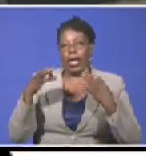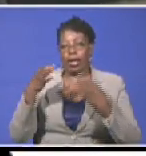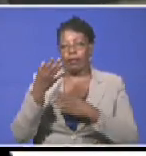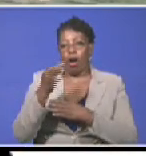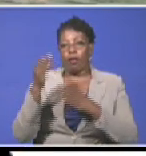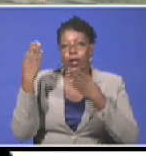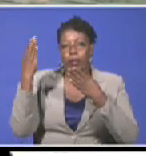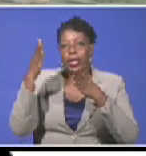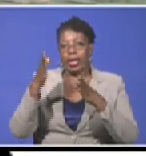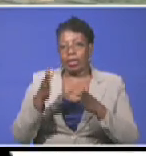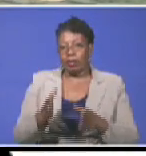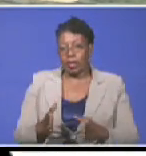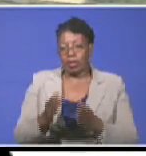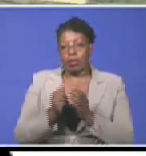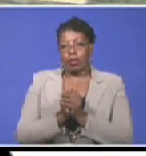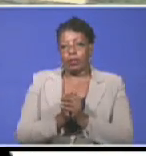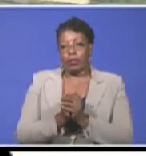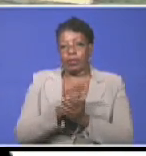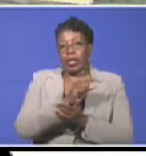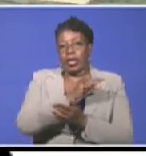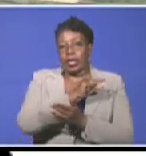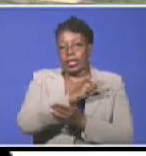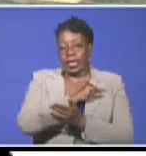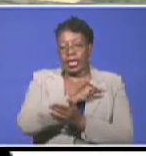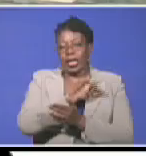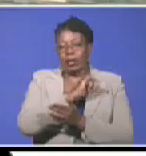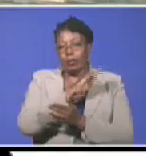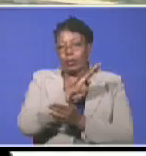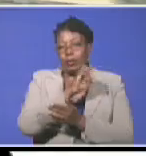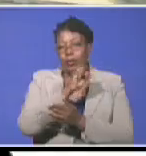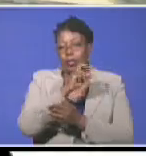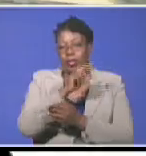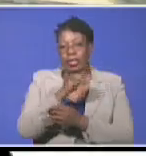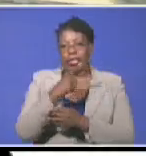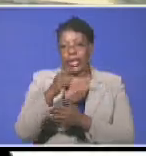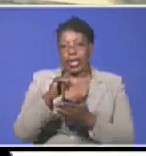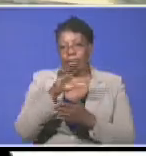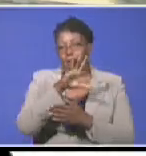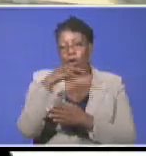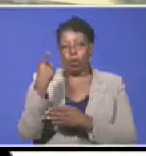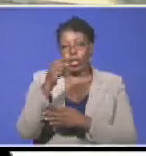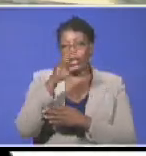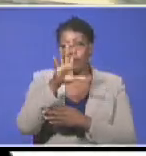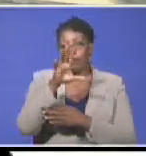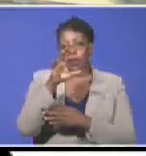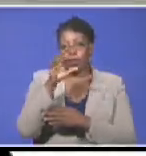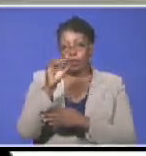Bahamians. Gibson said only 50 of the 400 water and sewage employees